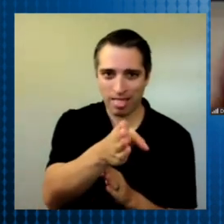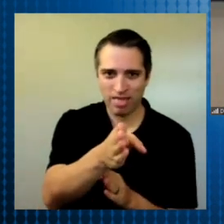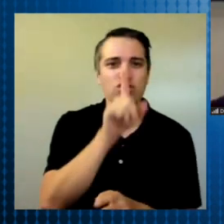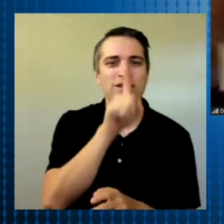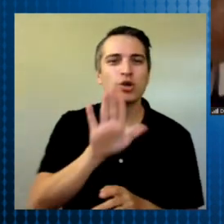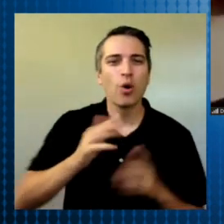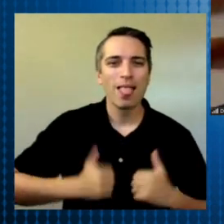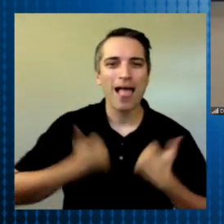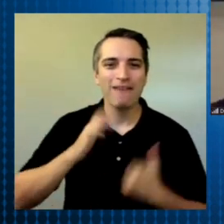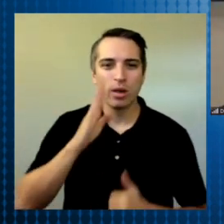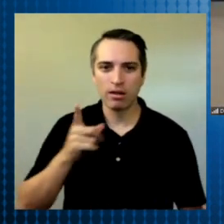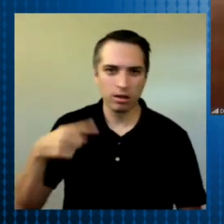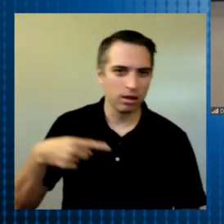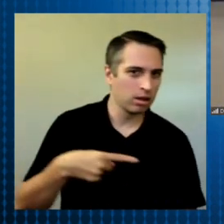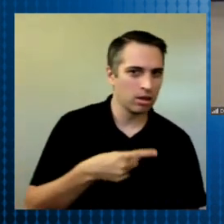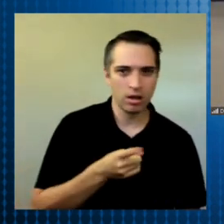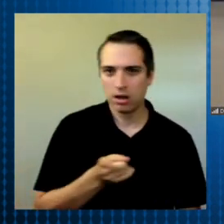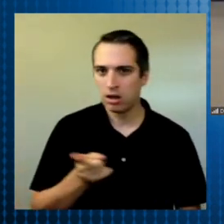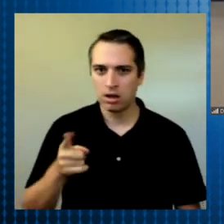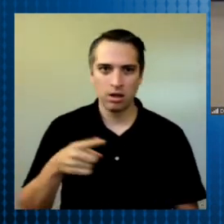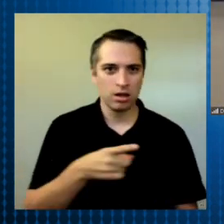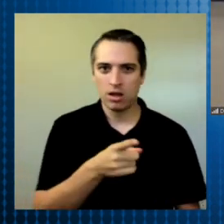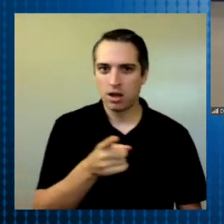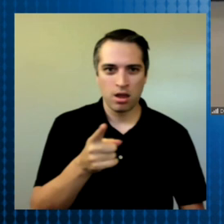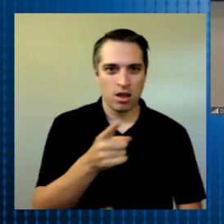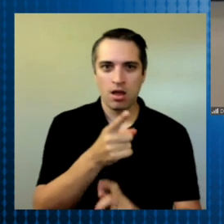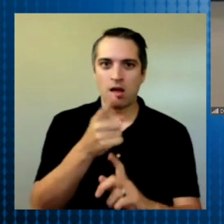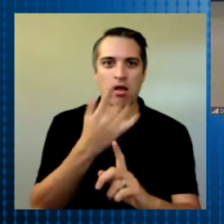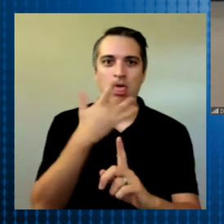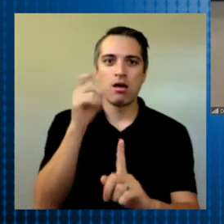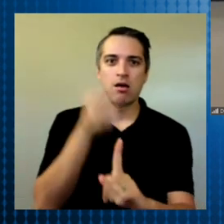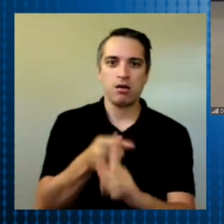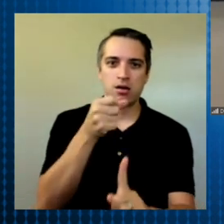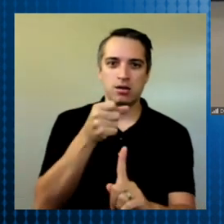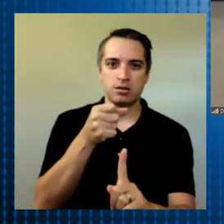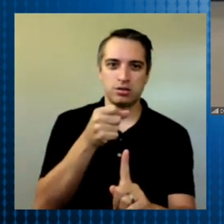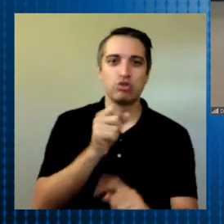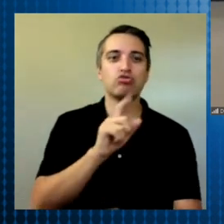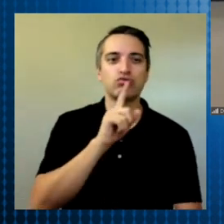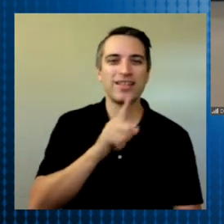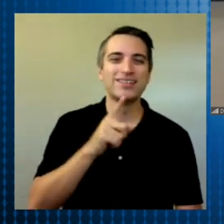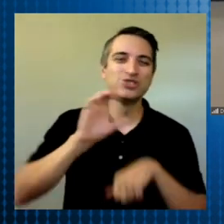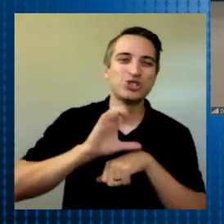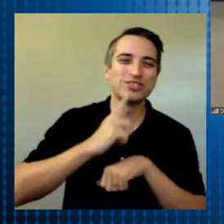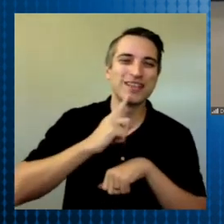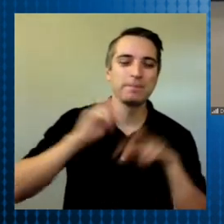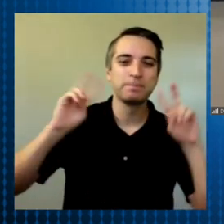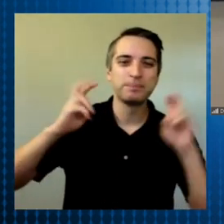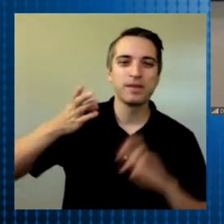directions, and you wind up where you're supposed to be. As they say in church, God will order your steps. But I happen